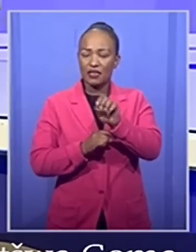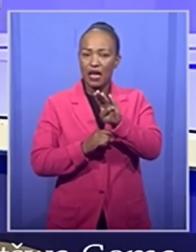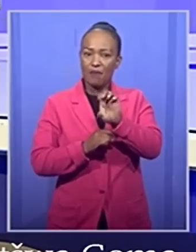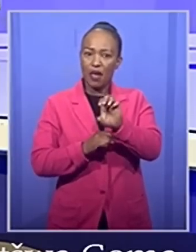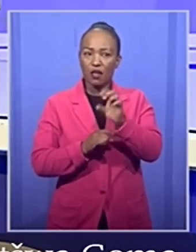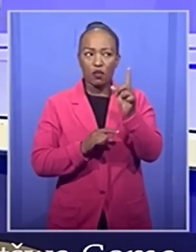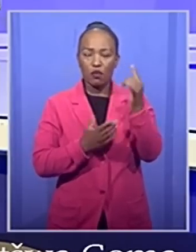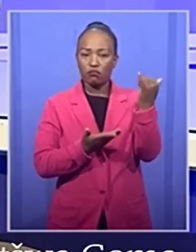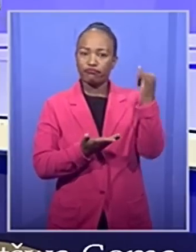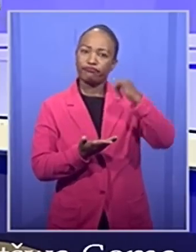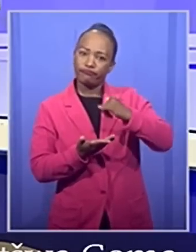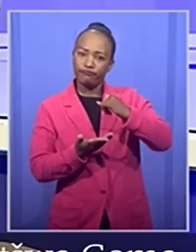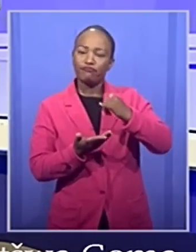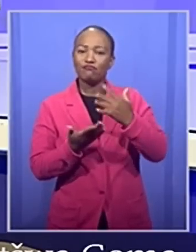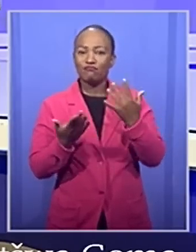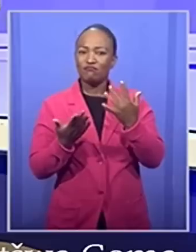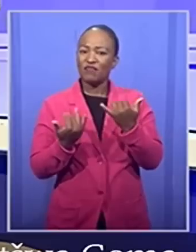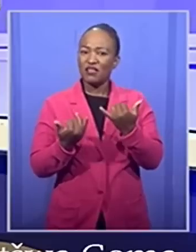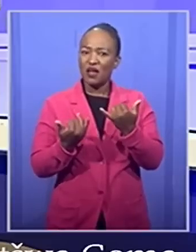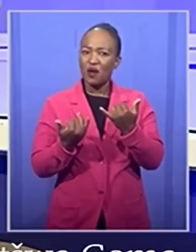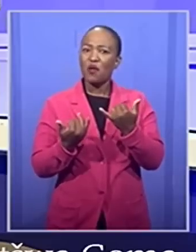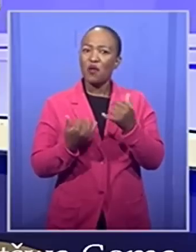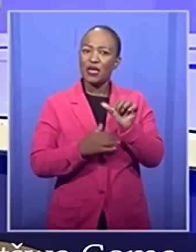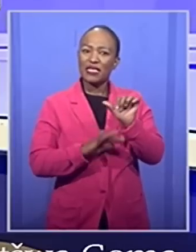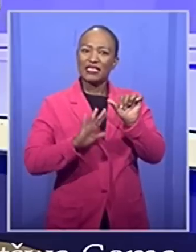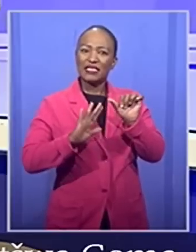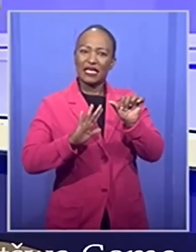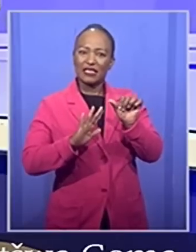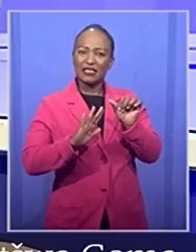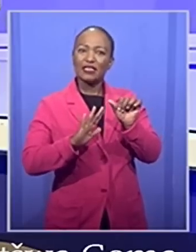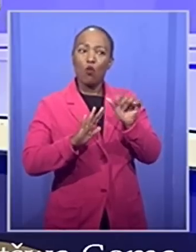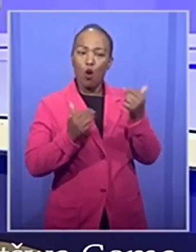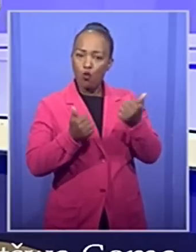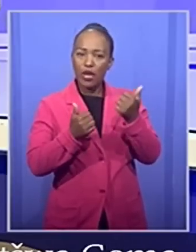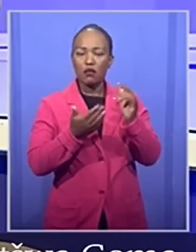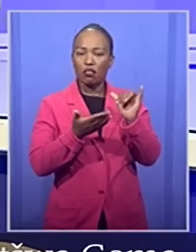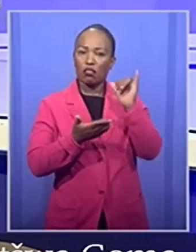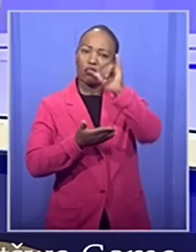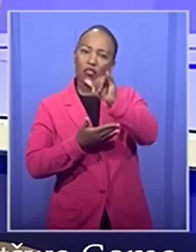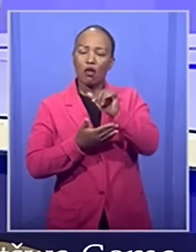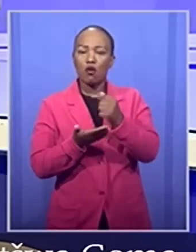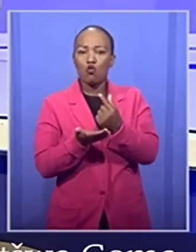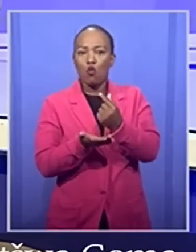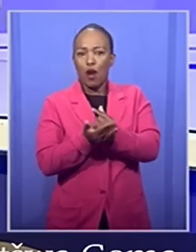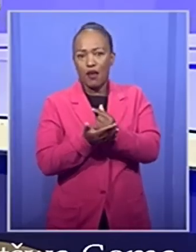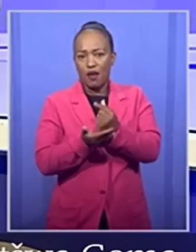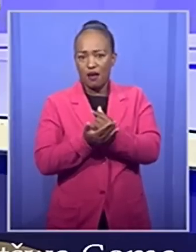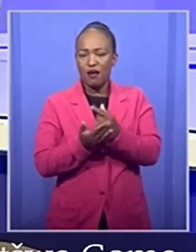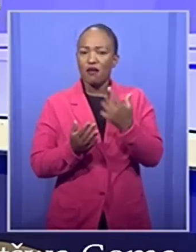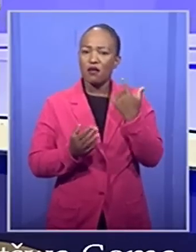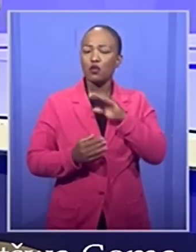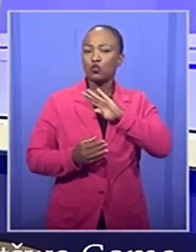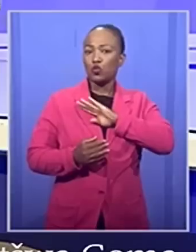gae. Go etaetša di šetše di tsheletše ka Uganda. Mašole ao a bego e le karolo ya sešole sa Afrika Borwa